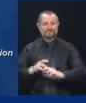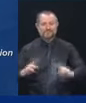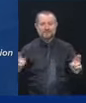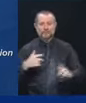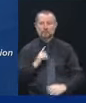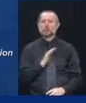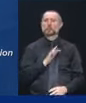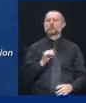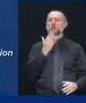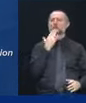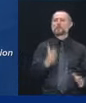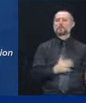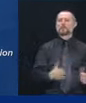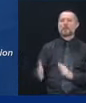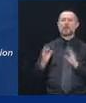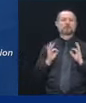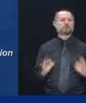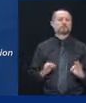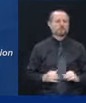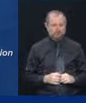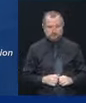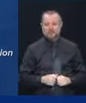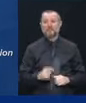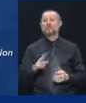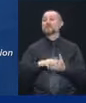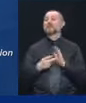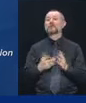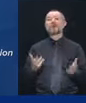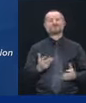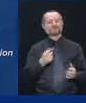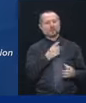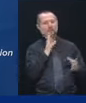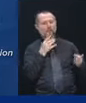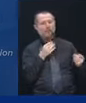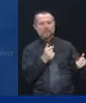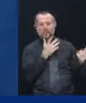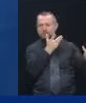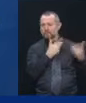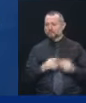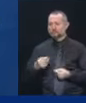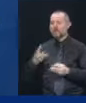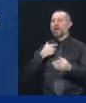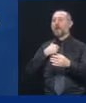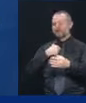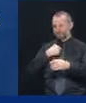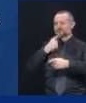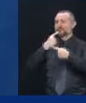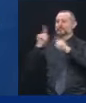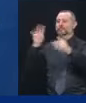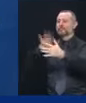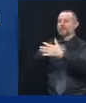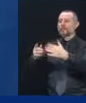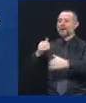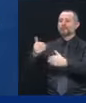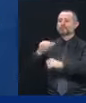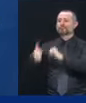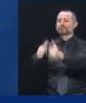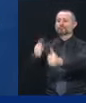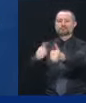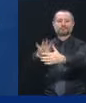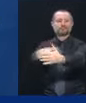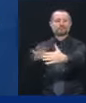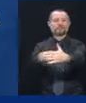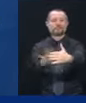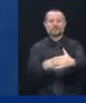going to get. So it has smoothed out the scheduling, but it's still week to week. We